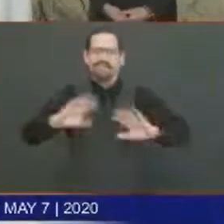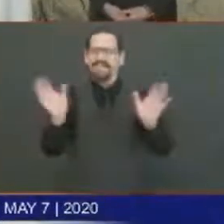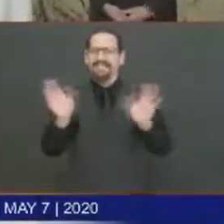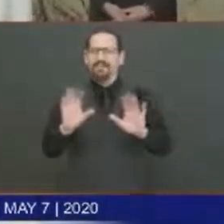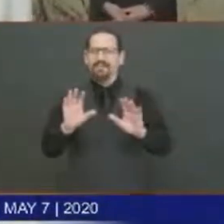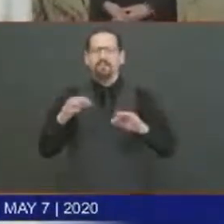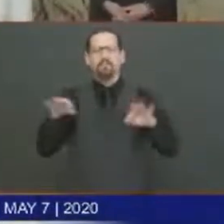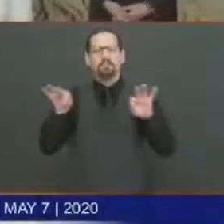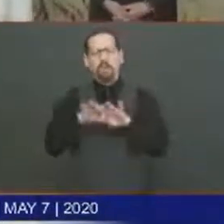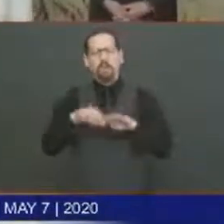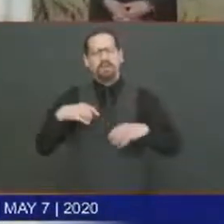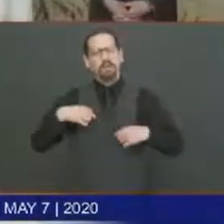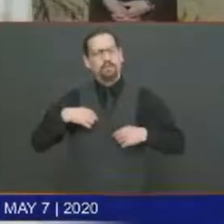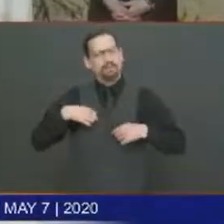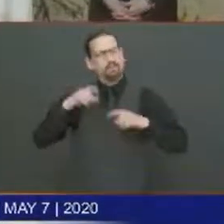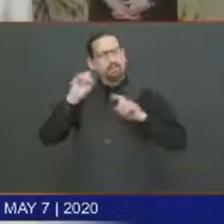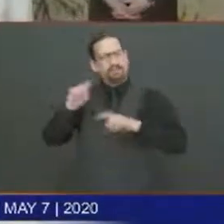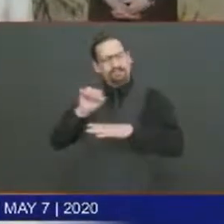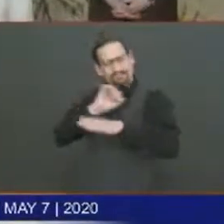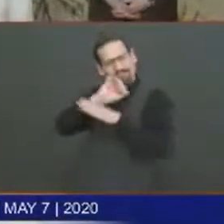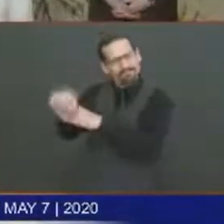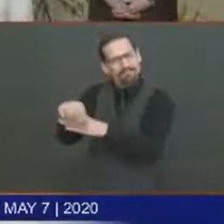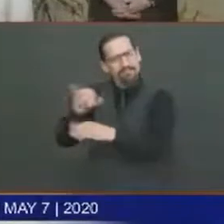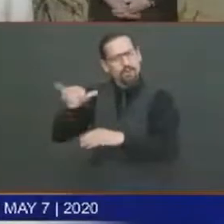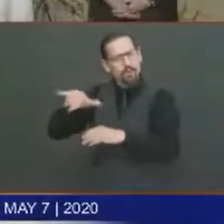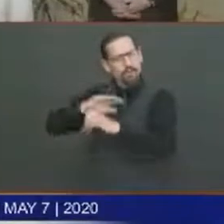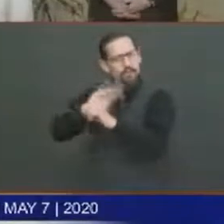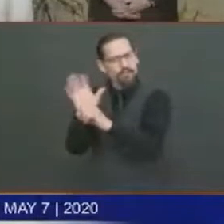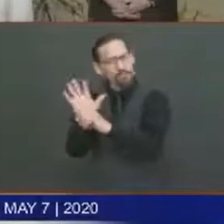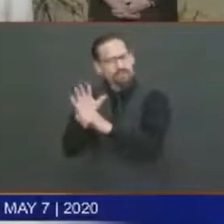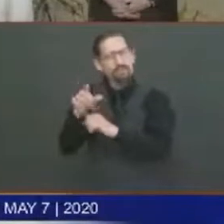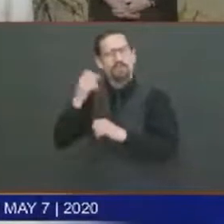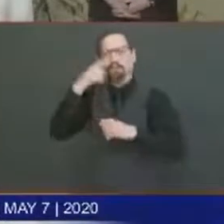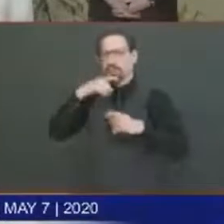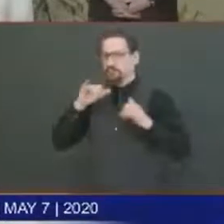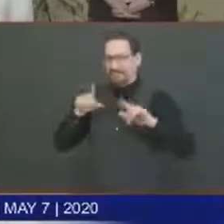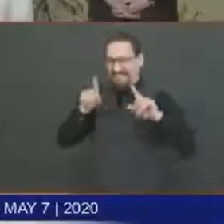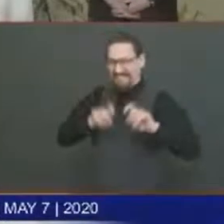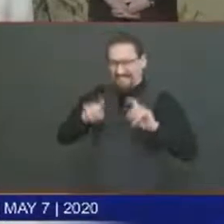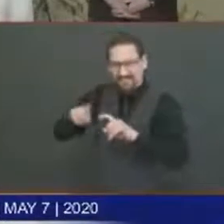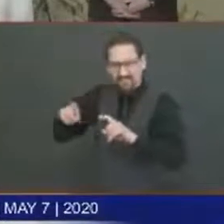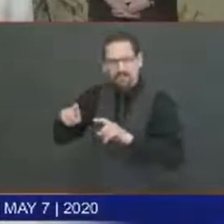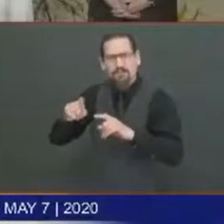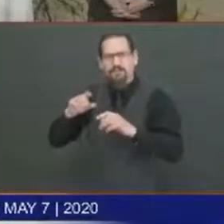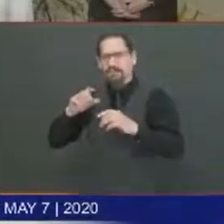all developed new ways of living and going about our business. We all now